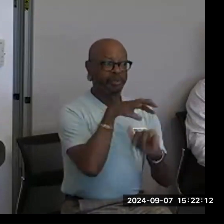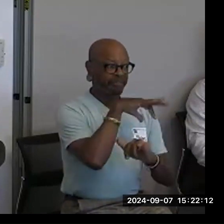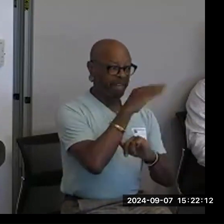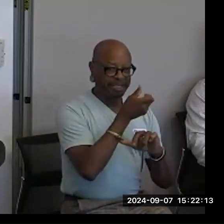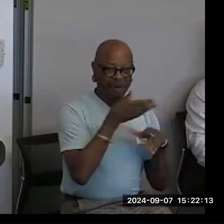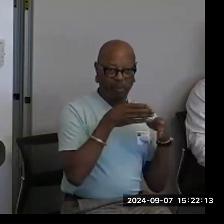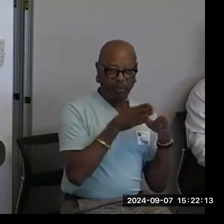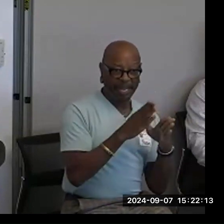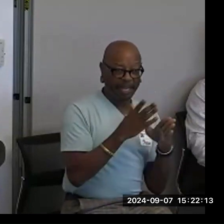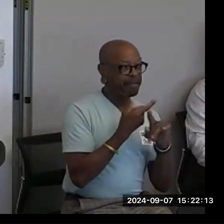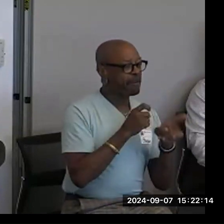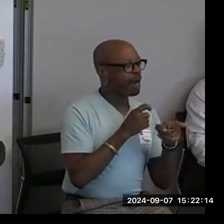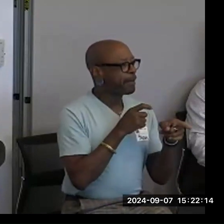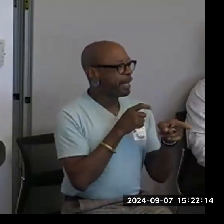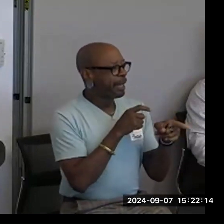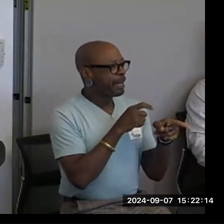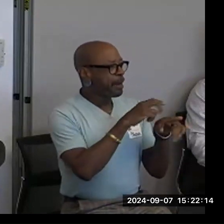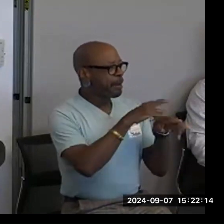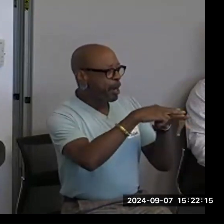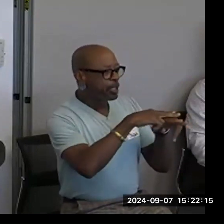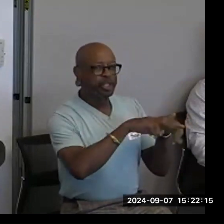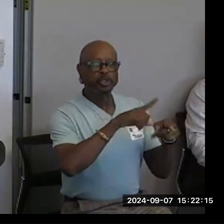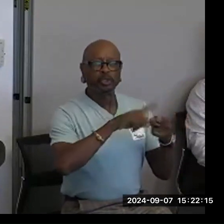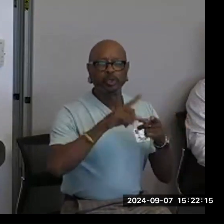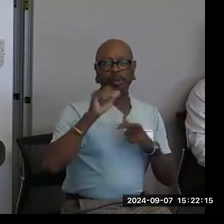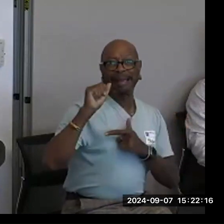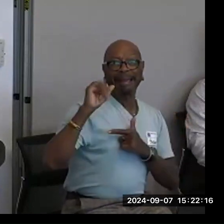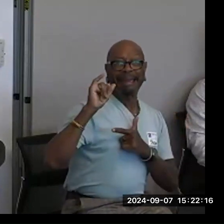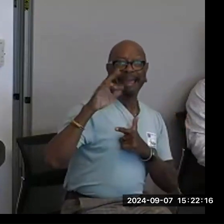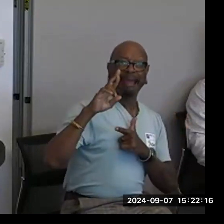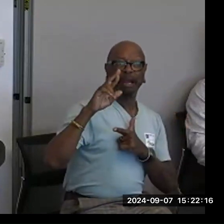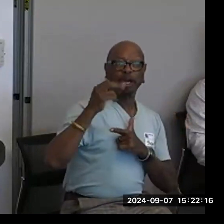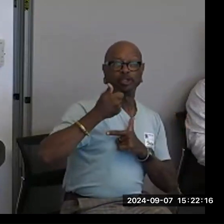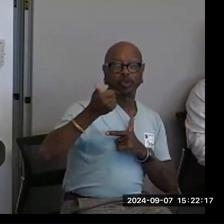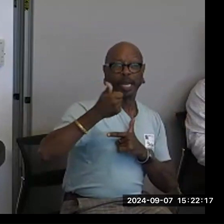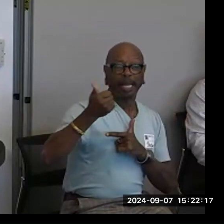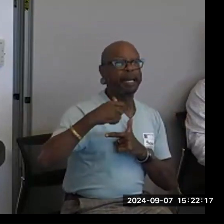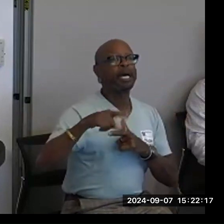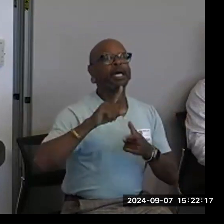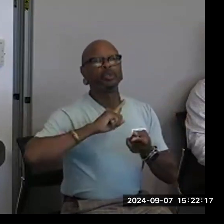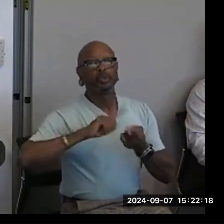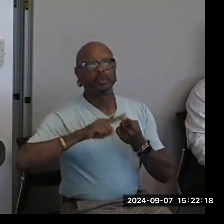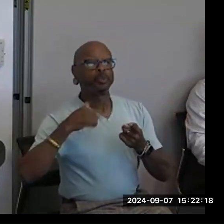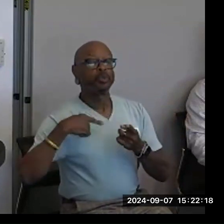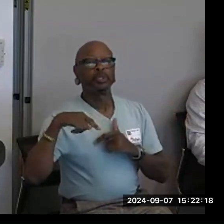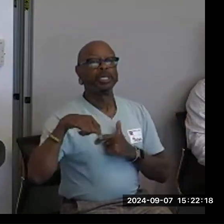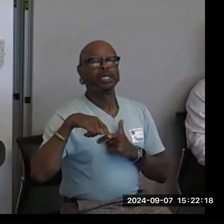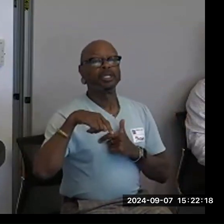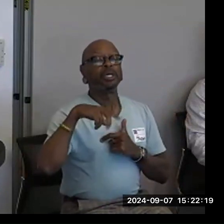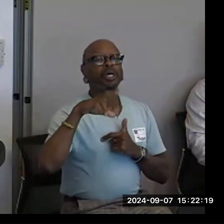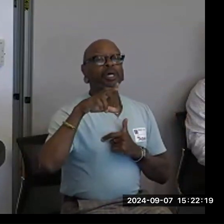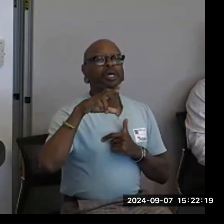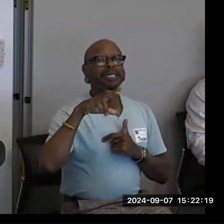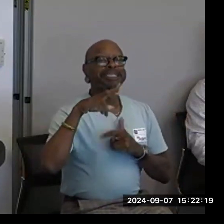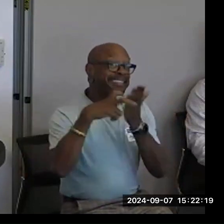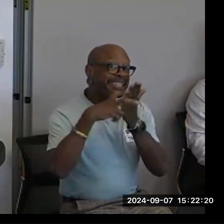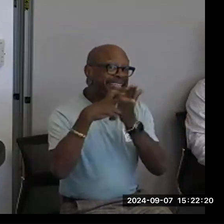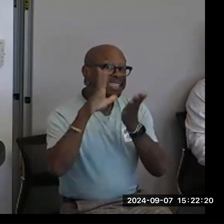the AirTram, to Terminal 3, and to United Airlines ticketing, and I got